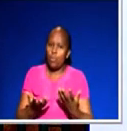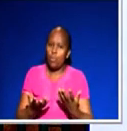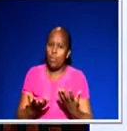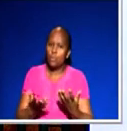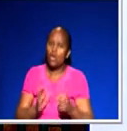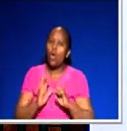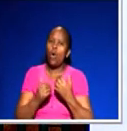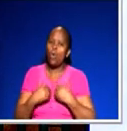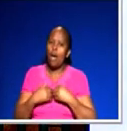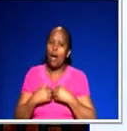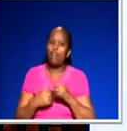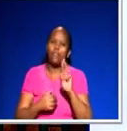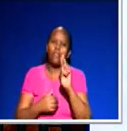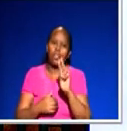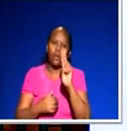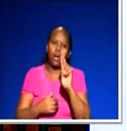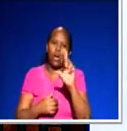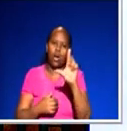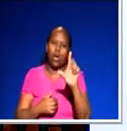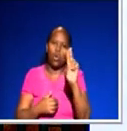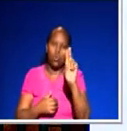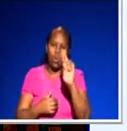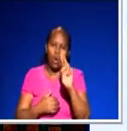we have a ruler